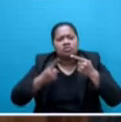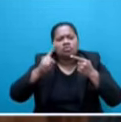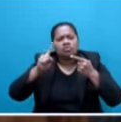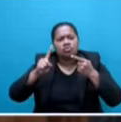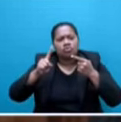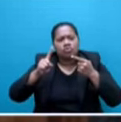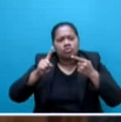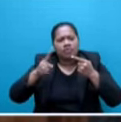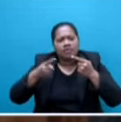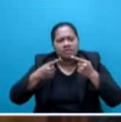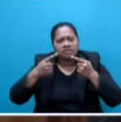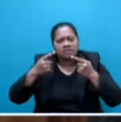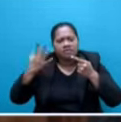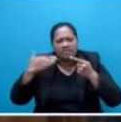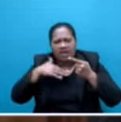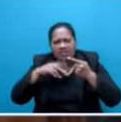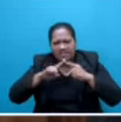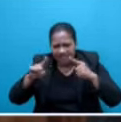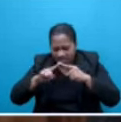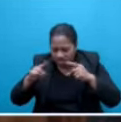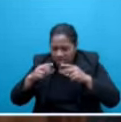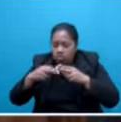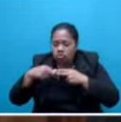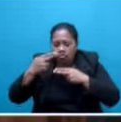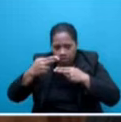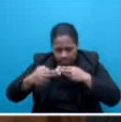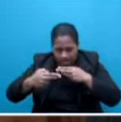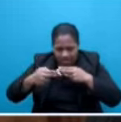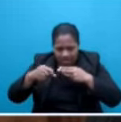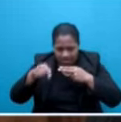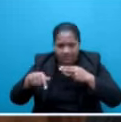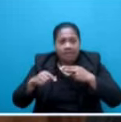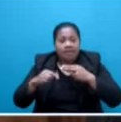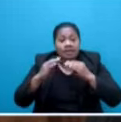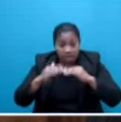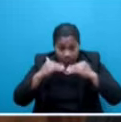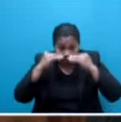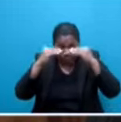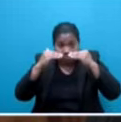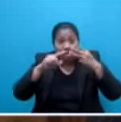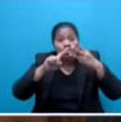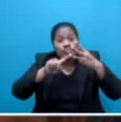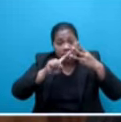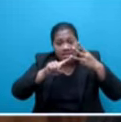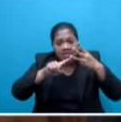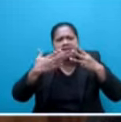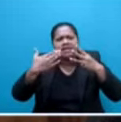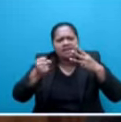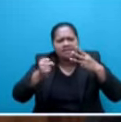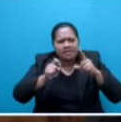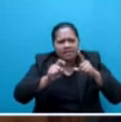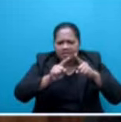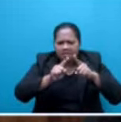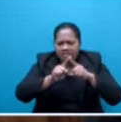of clone are selected and planted in single line or rows. At stage 3, further selections are made and